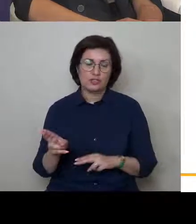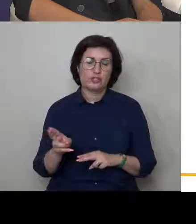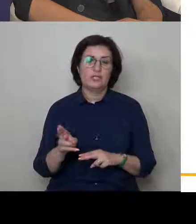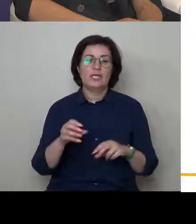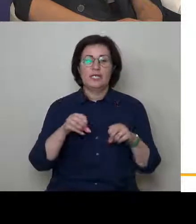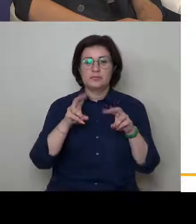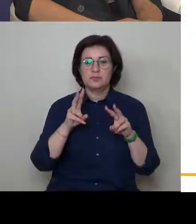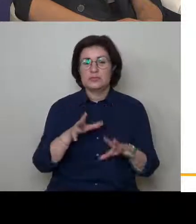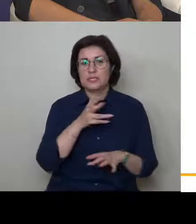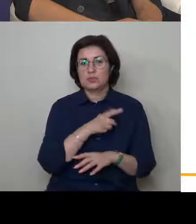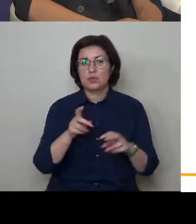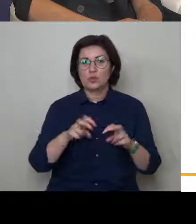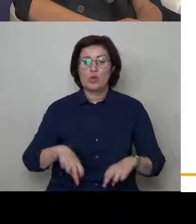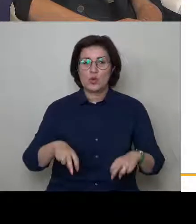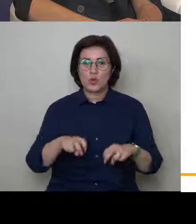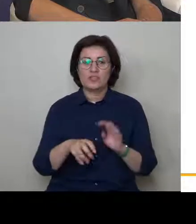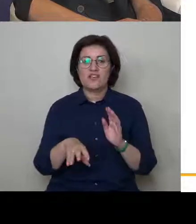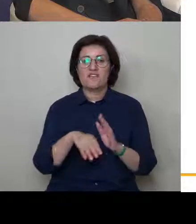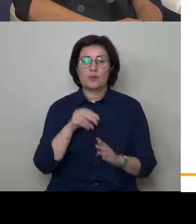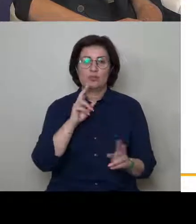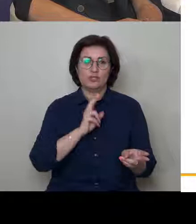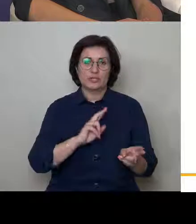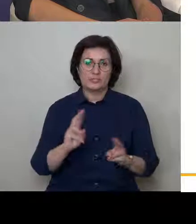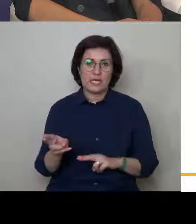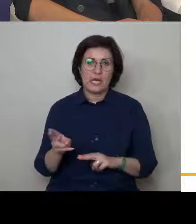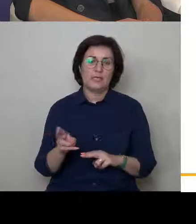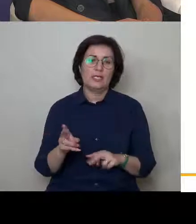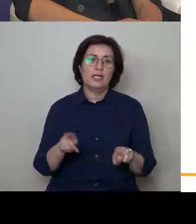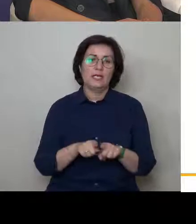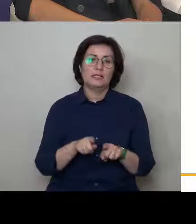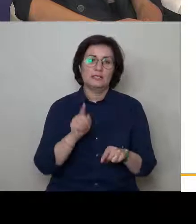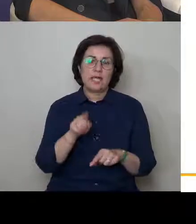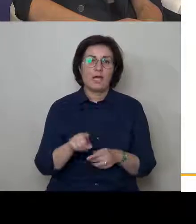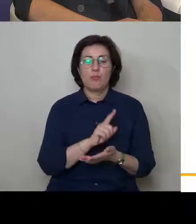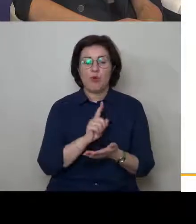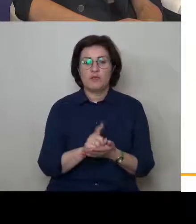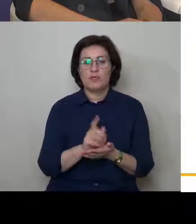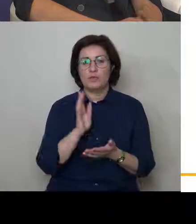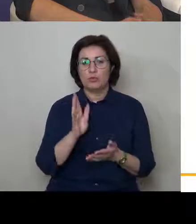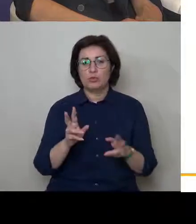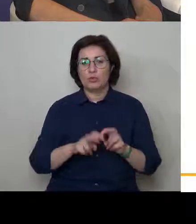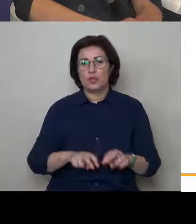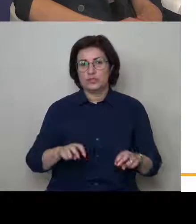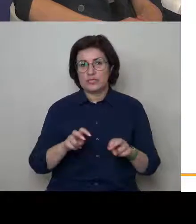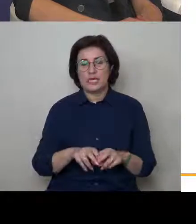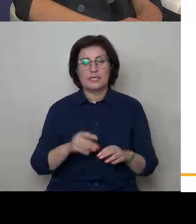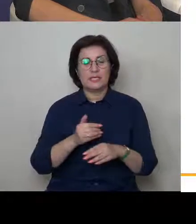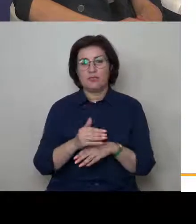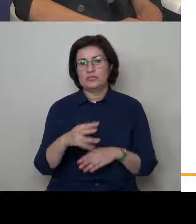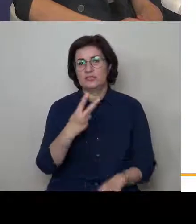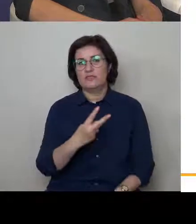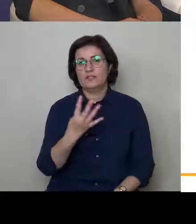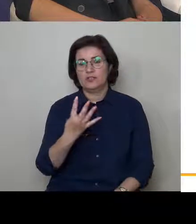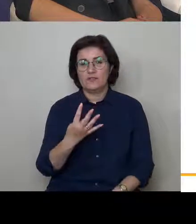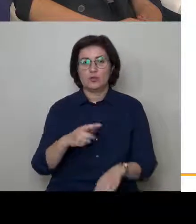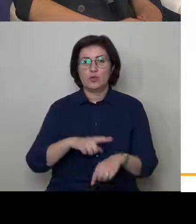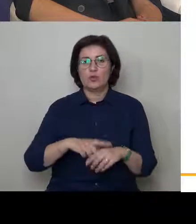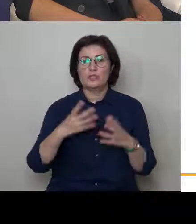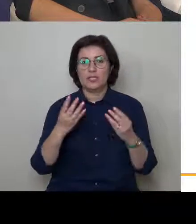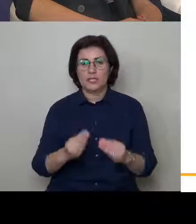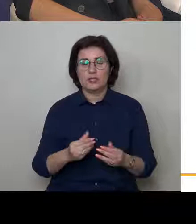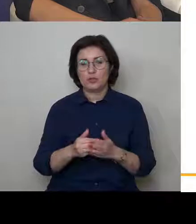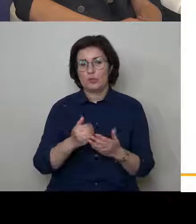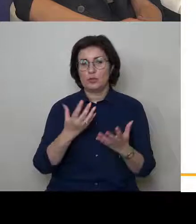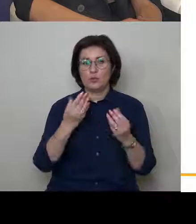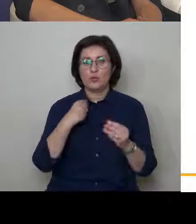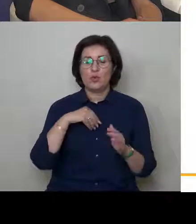establishes special time frames for the reviewing election-related complaints. It should